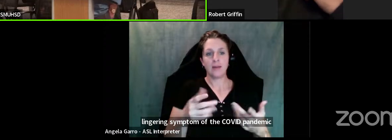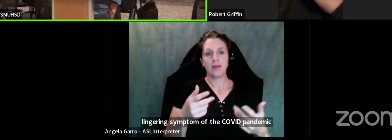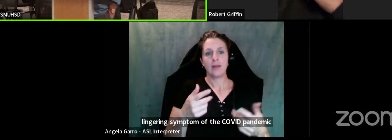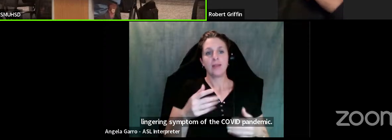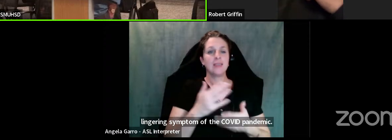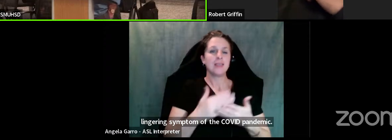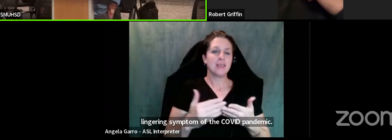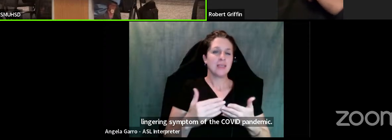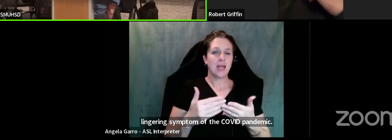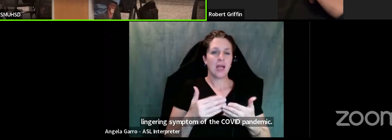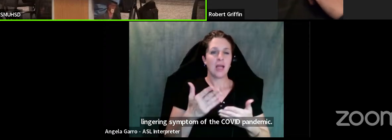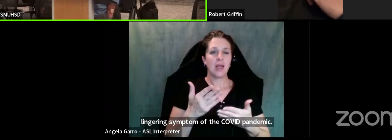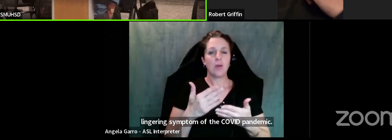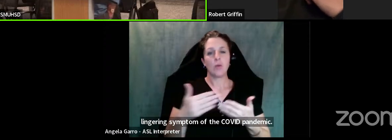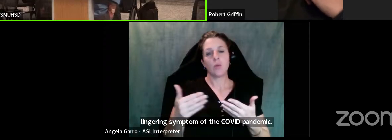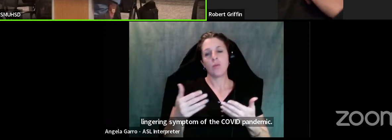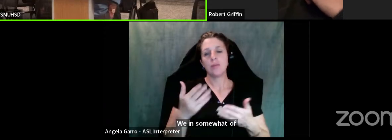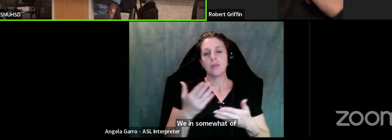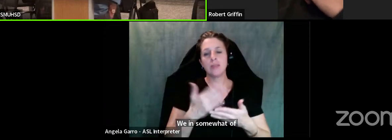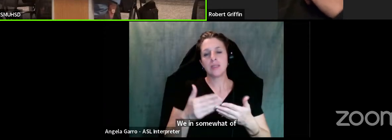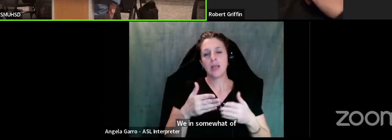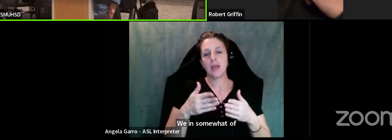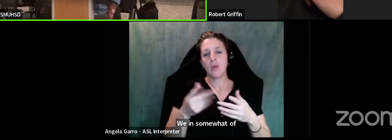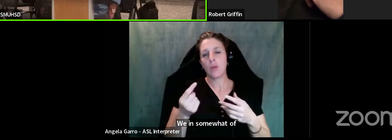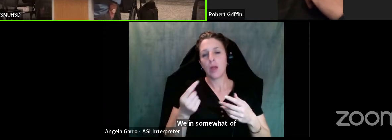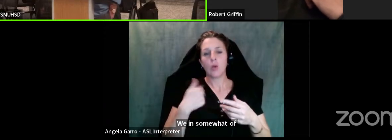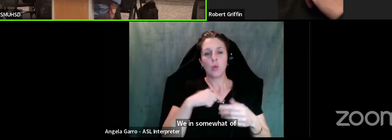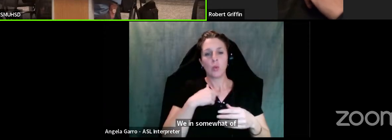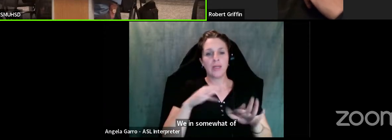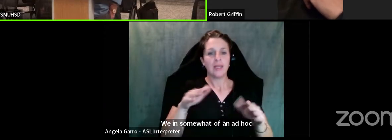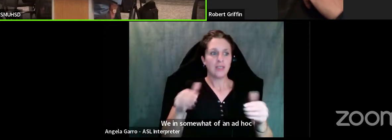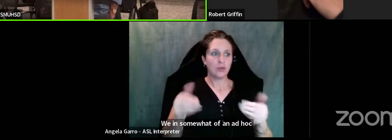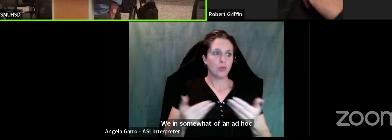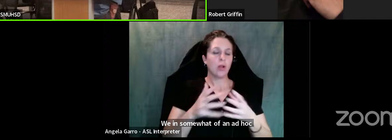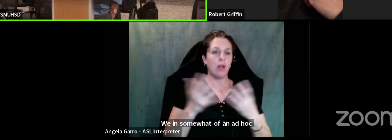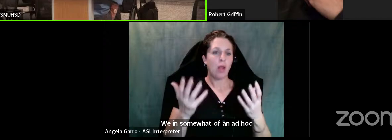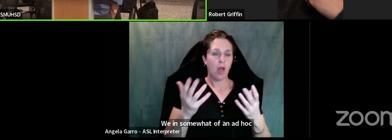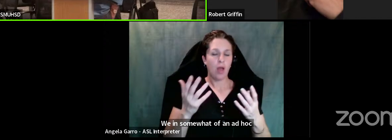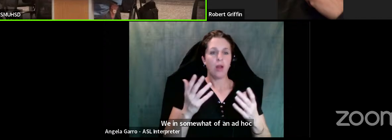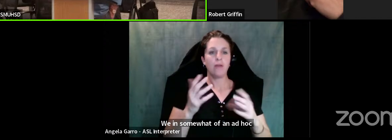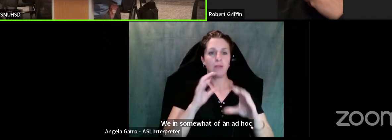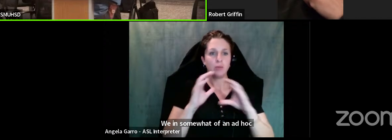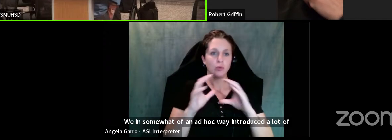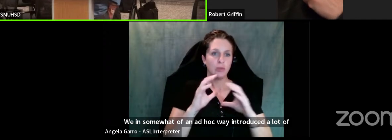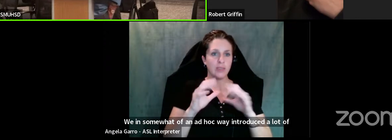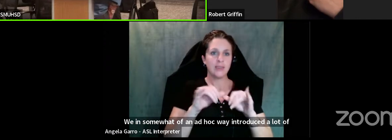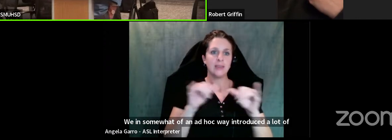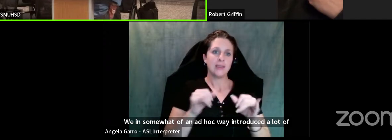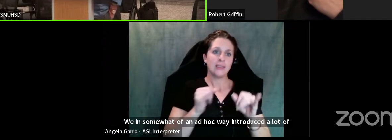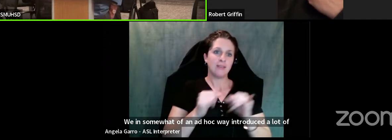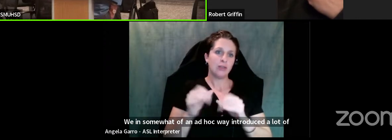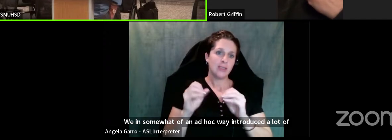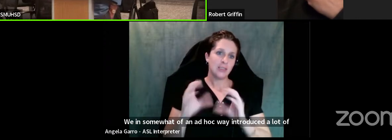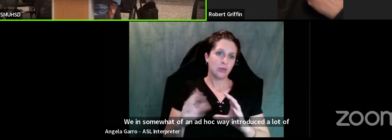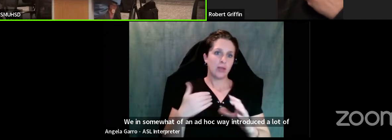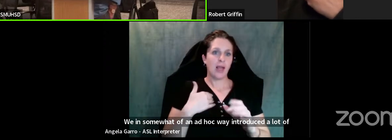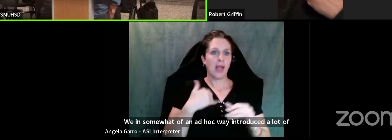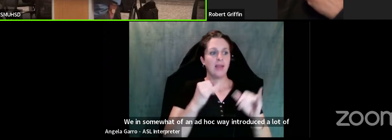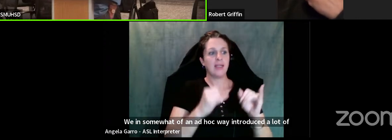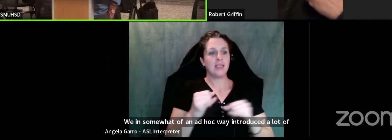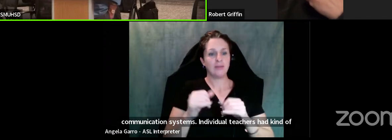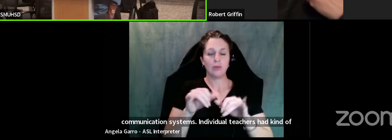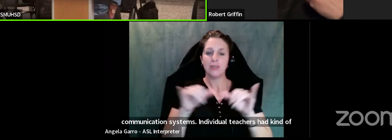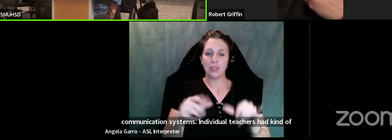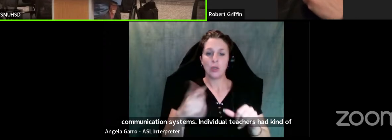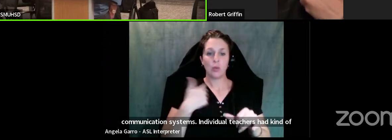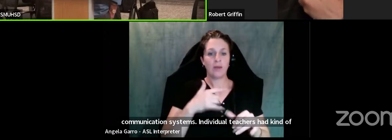somewhat of an ad hoc way, introduced a lot of communication systems. Individual teachers had kind of individual systems. We